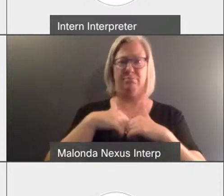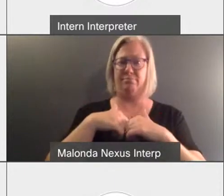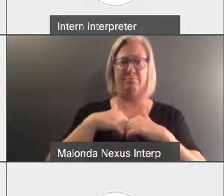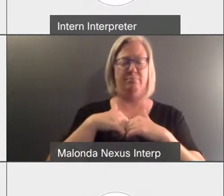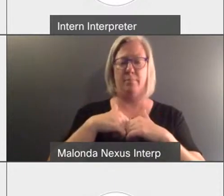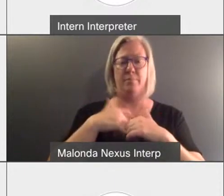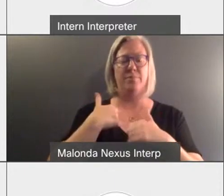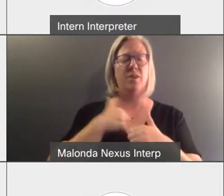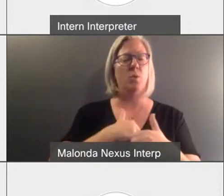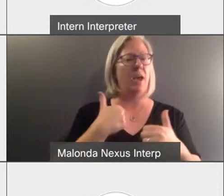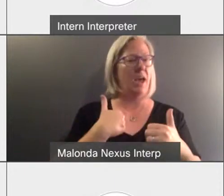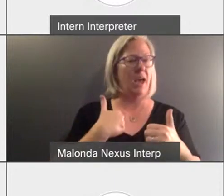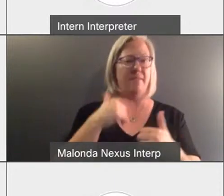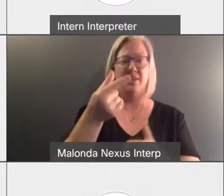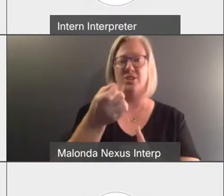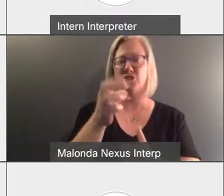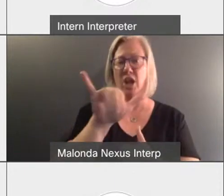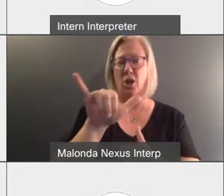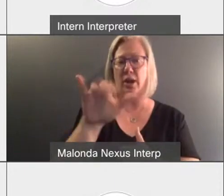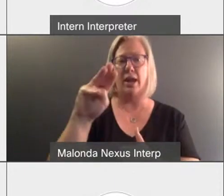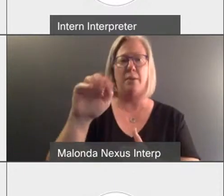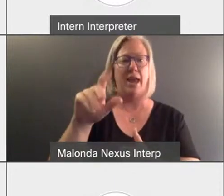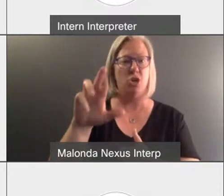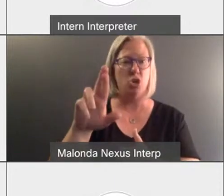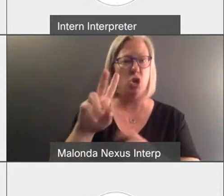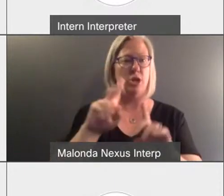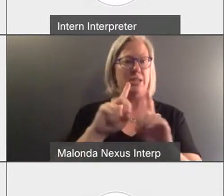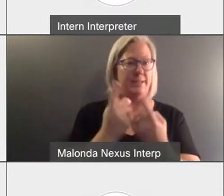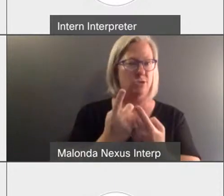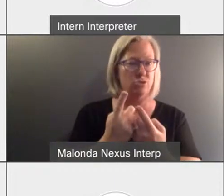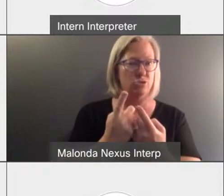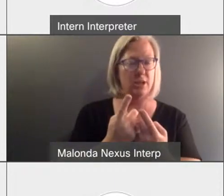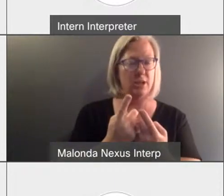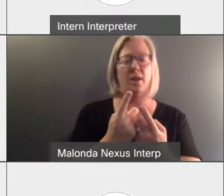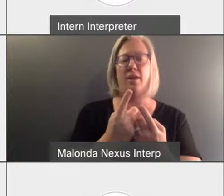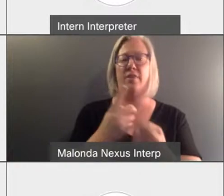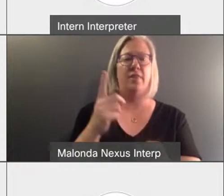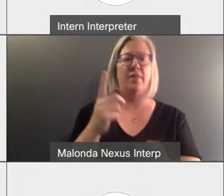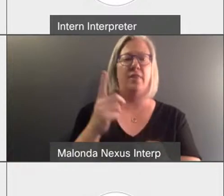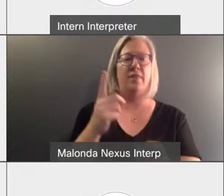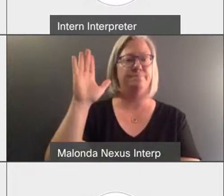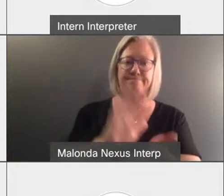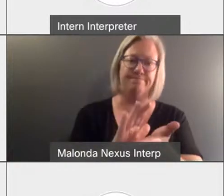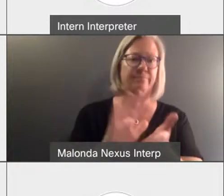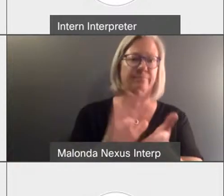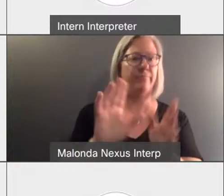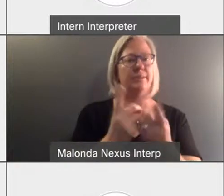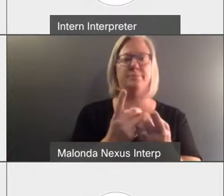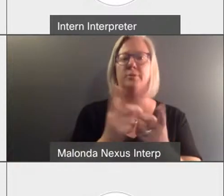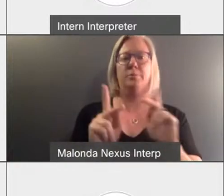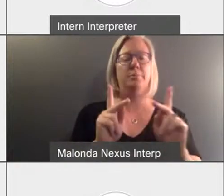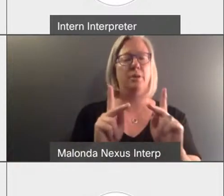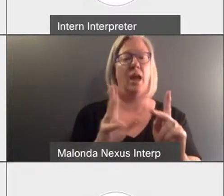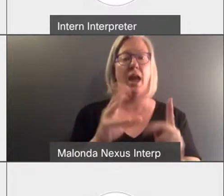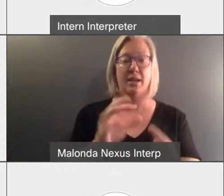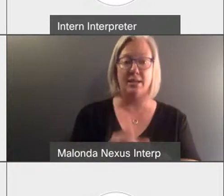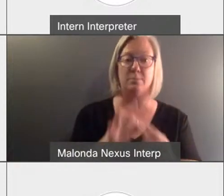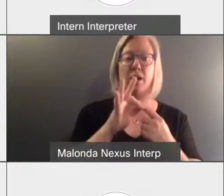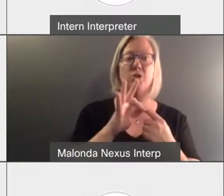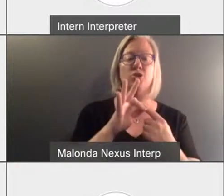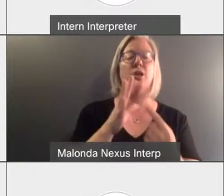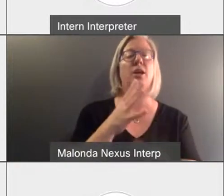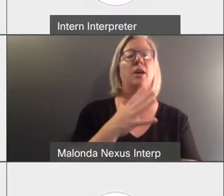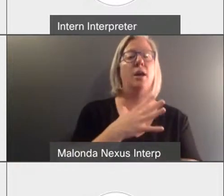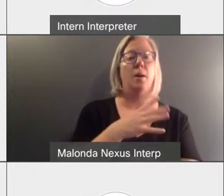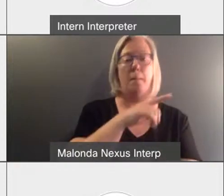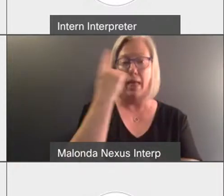suppression. We have gerrymandered districts that undermine the lived experience of so many people, but especially of Black and Latinx people, especially here